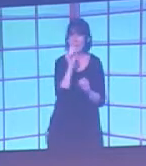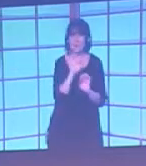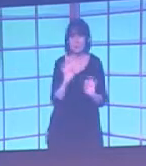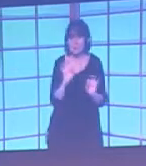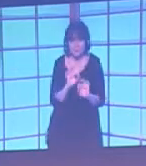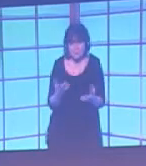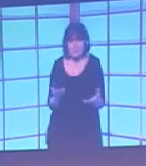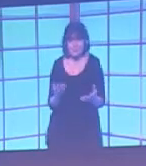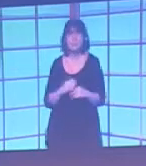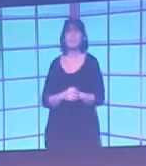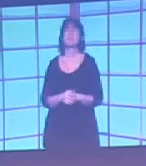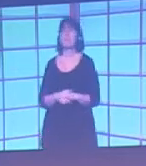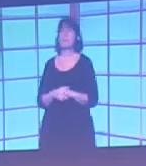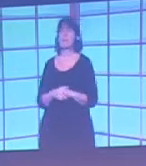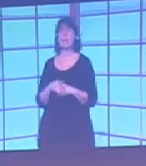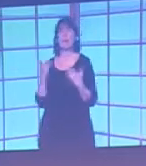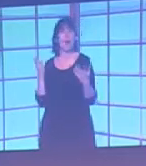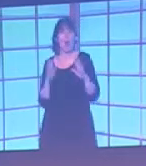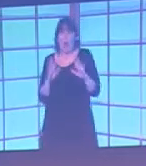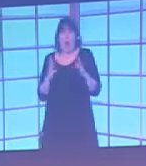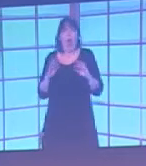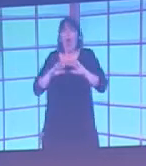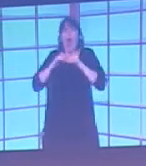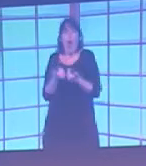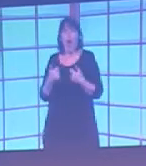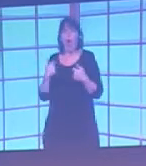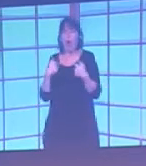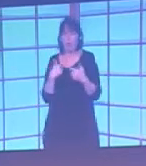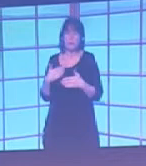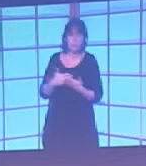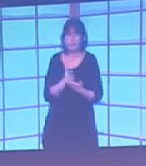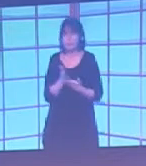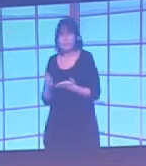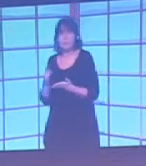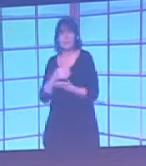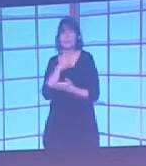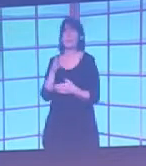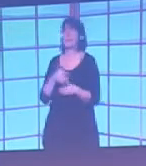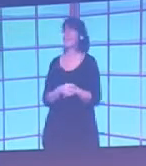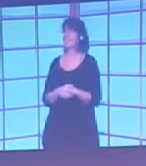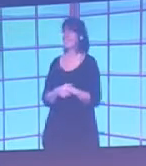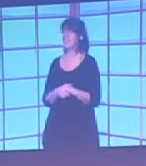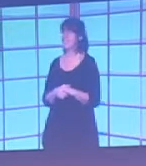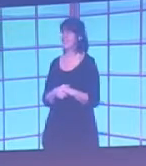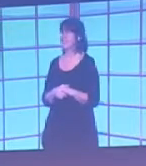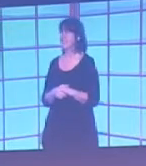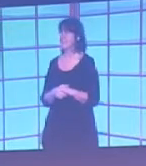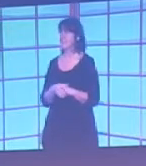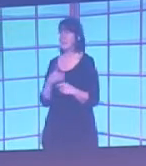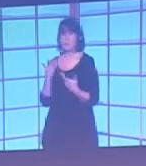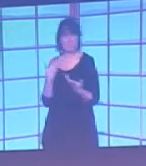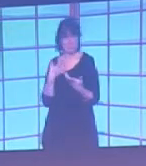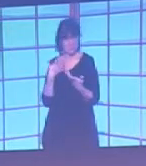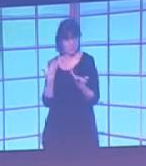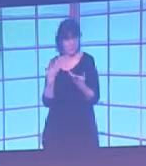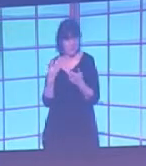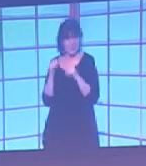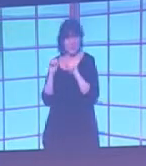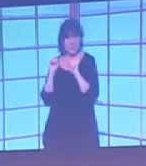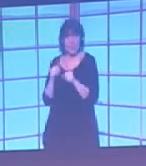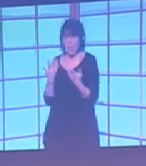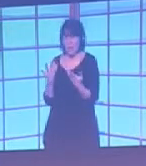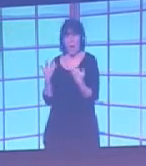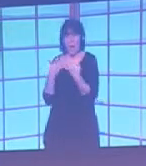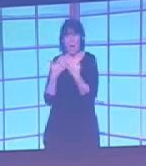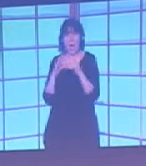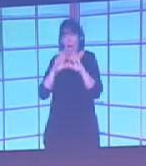about how we've gone on that journey, and I know sort of it's a bit unfair to ask you that at this stage, but how we go about getting